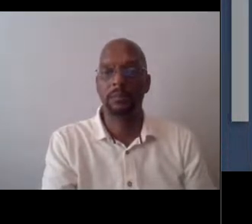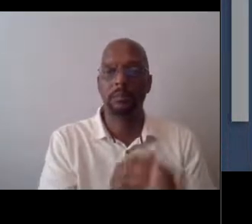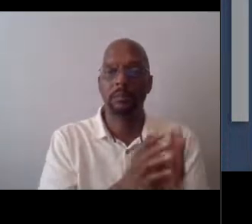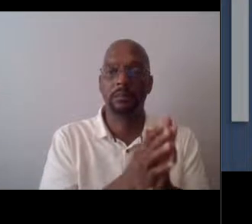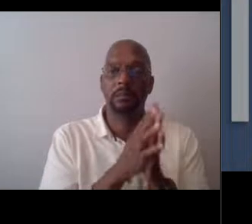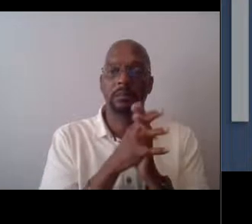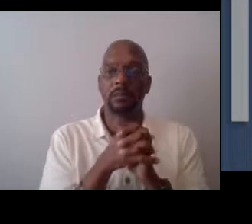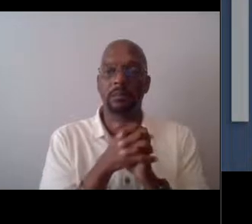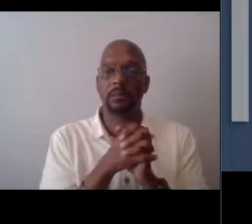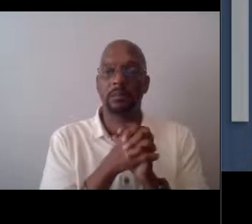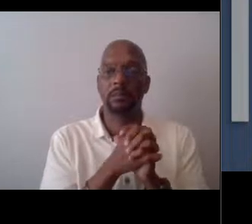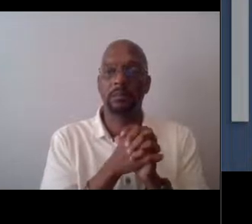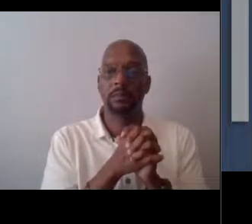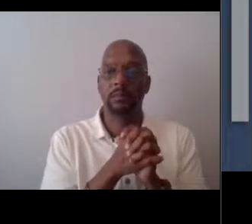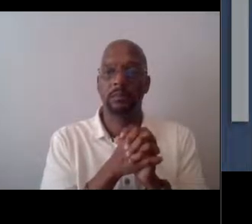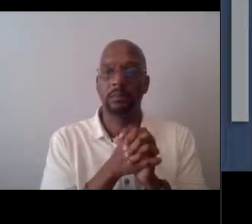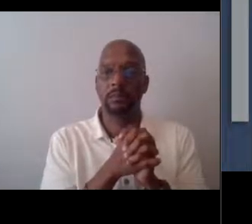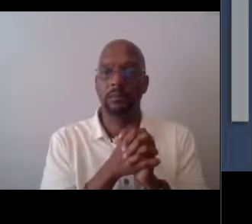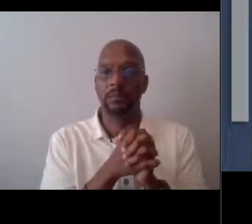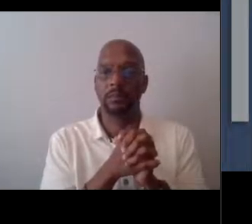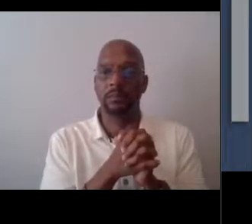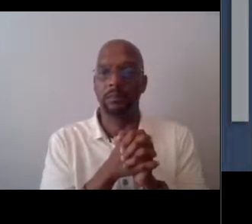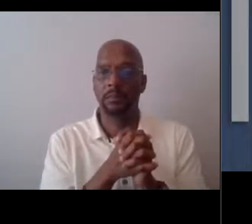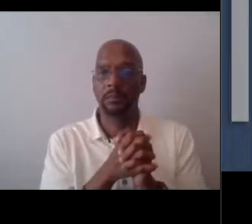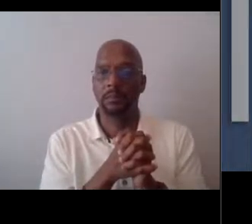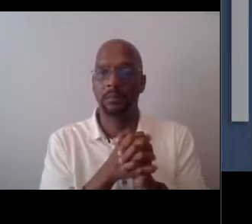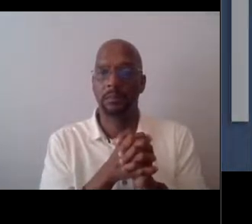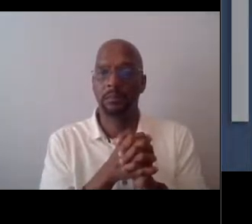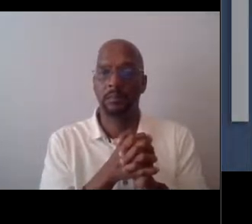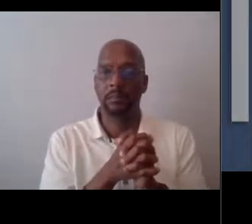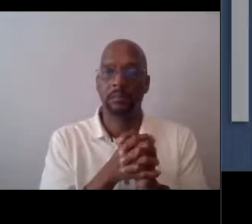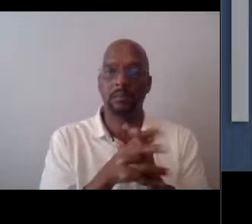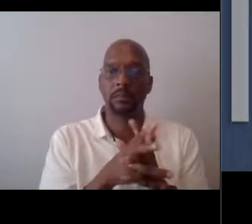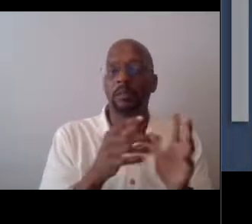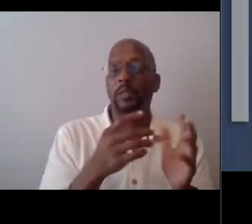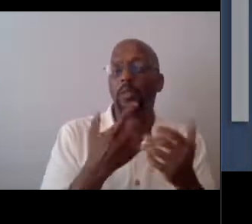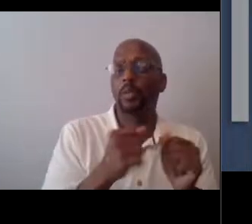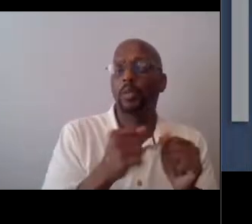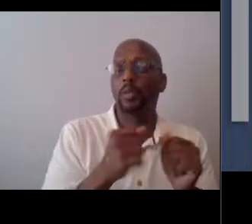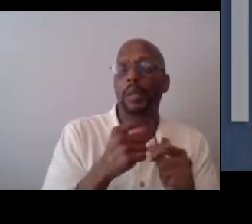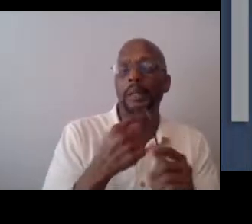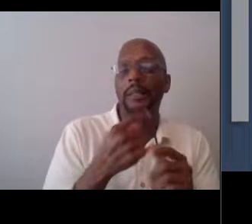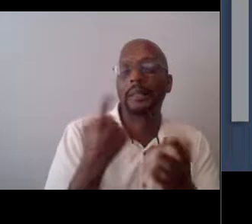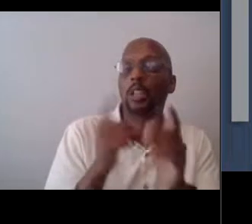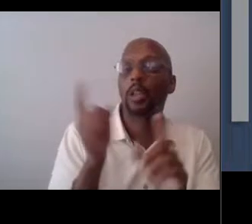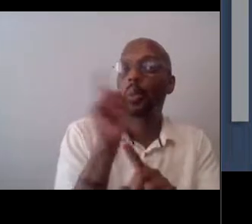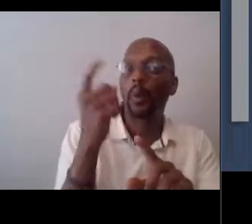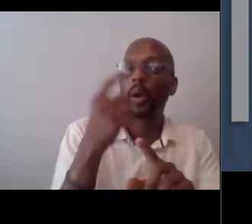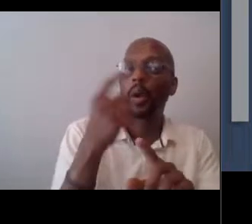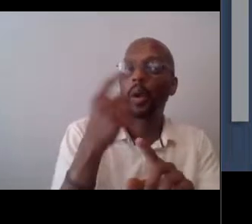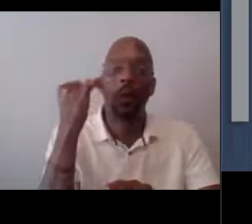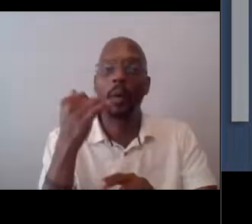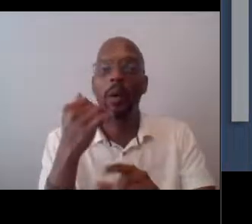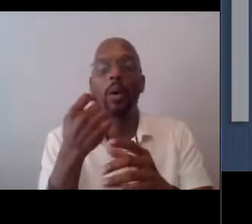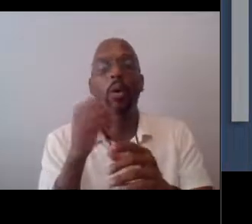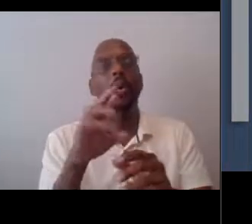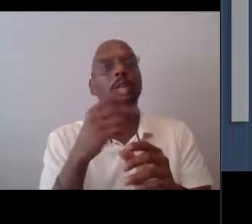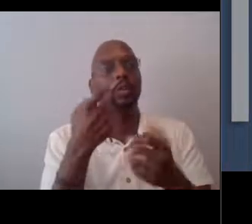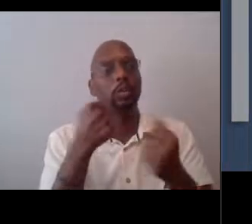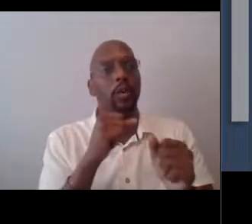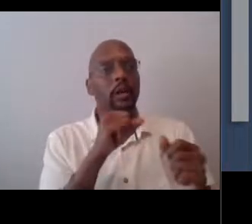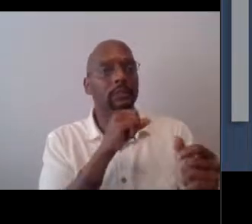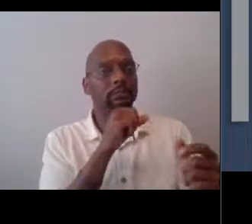is that where you're trying to go with this? Is it the where and the why? And are you trying to take this hyper-local approach to get this